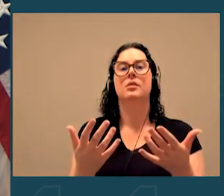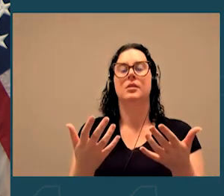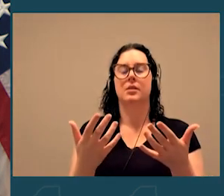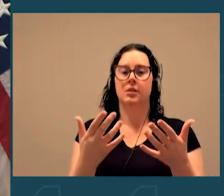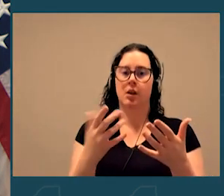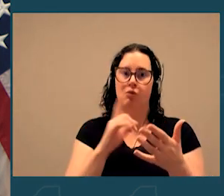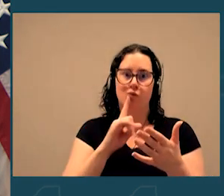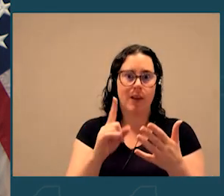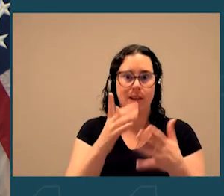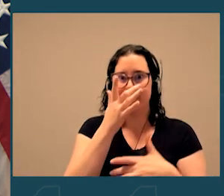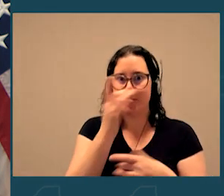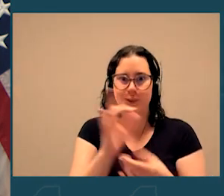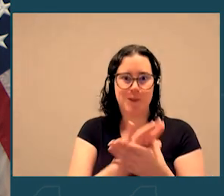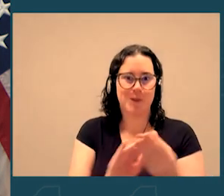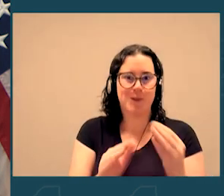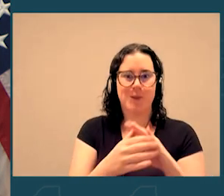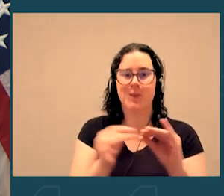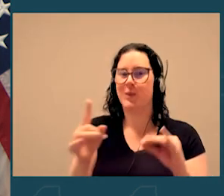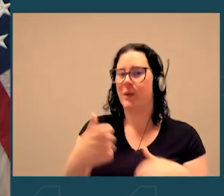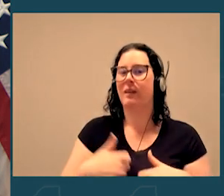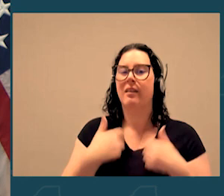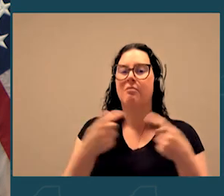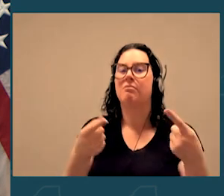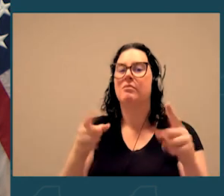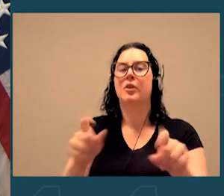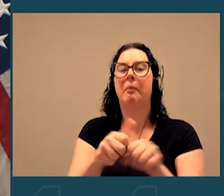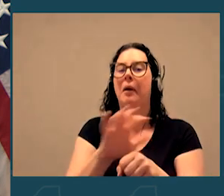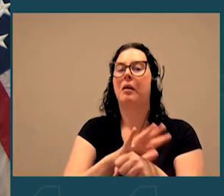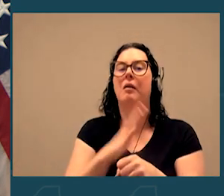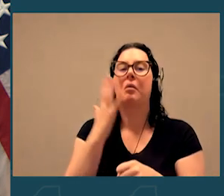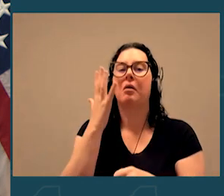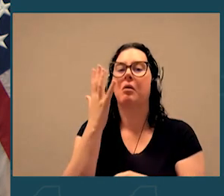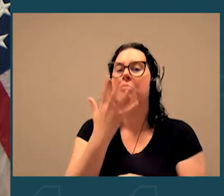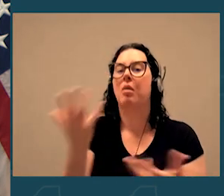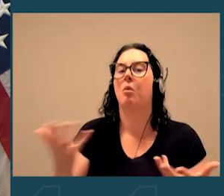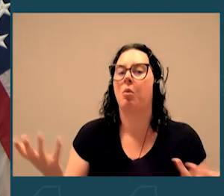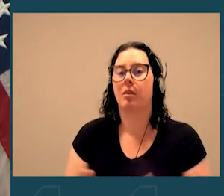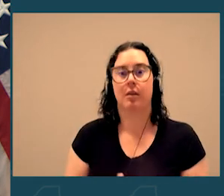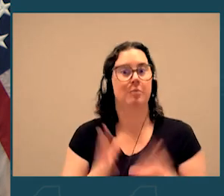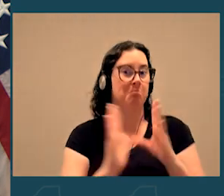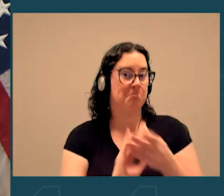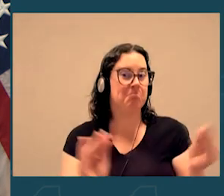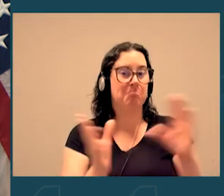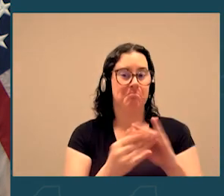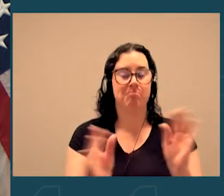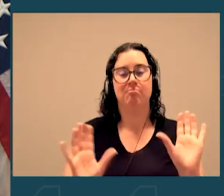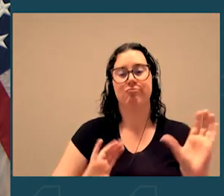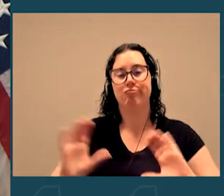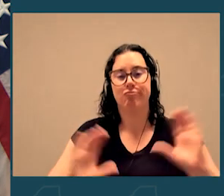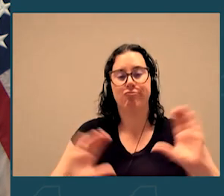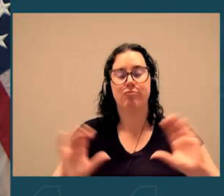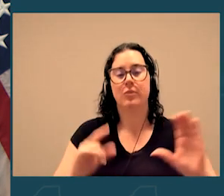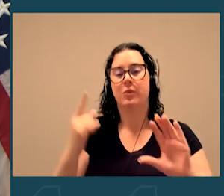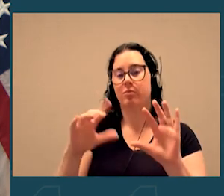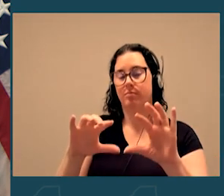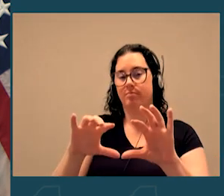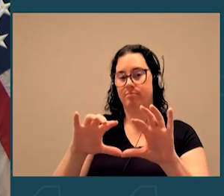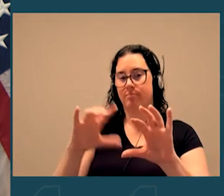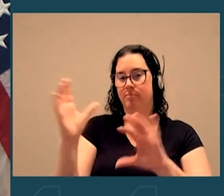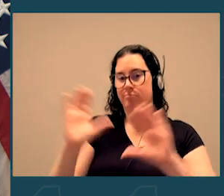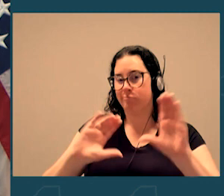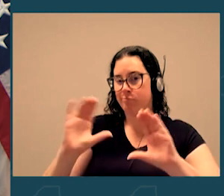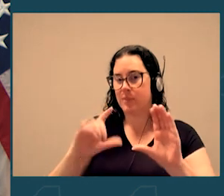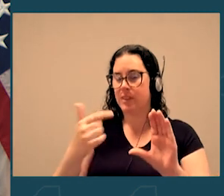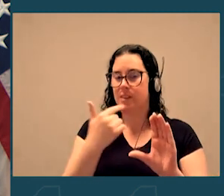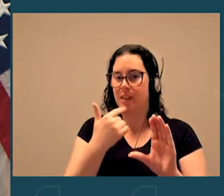tell. And I just said, what was it like to live during the pandemic? They all had stories to tell. And this group of individuals said that there was nobody for teenagers to